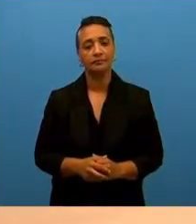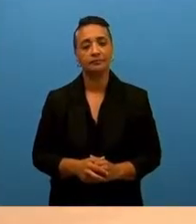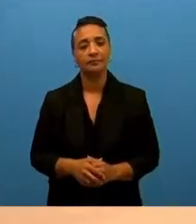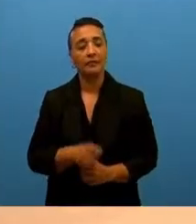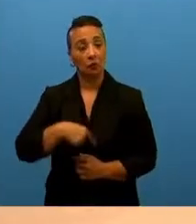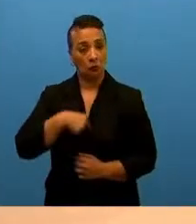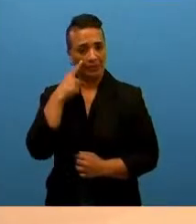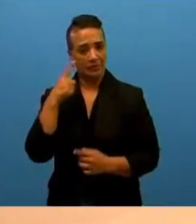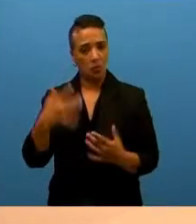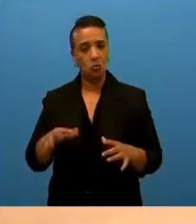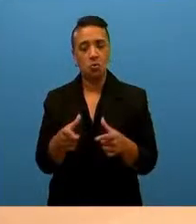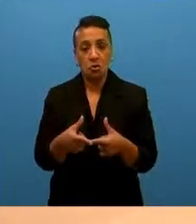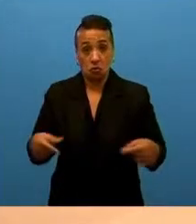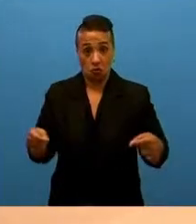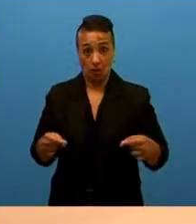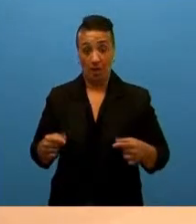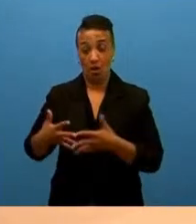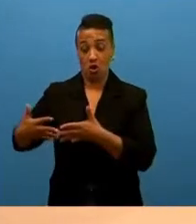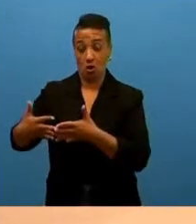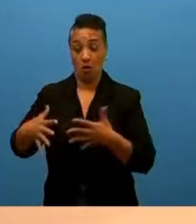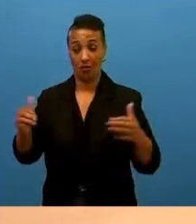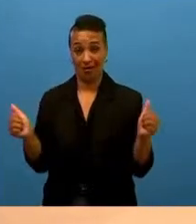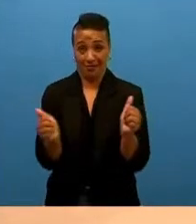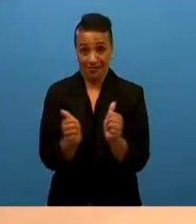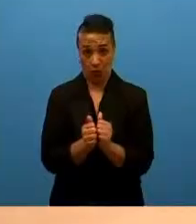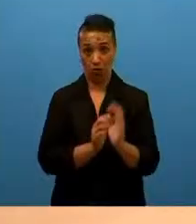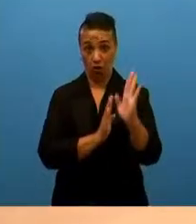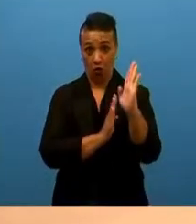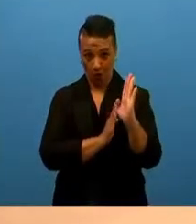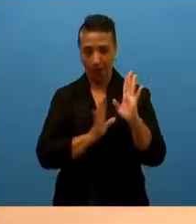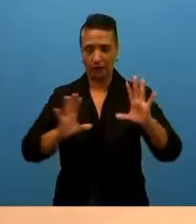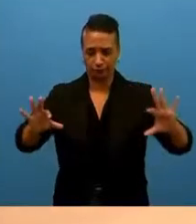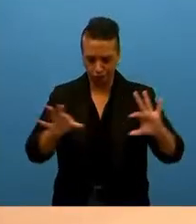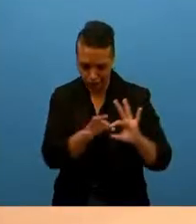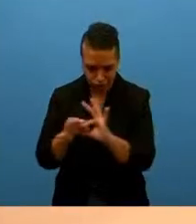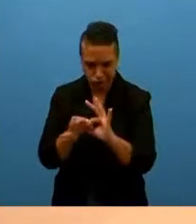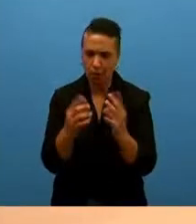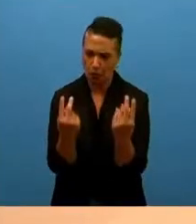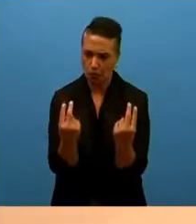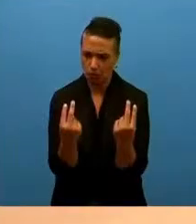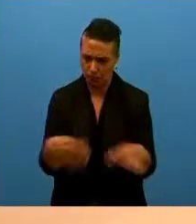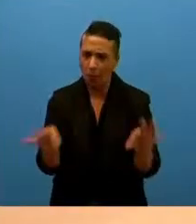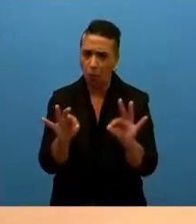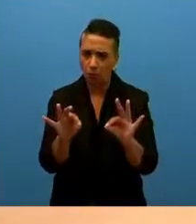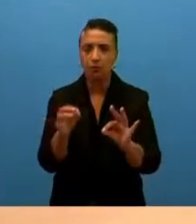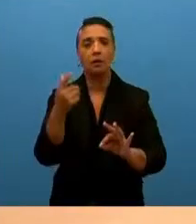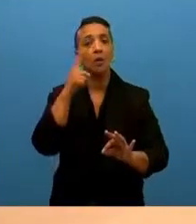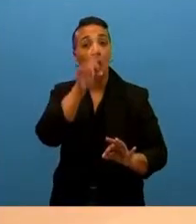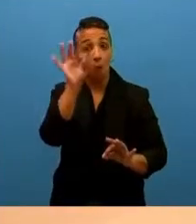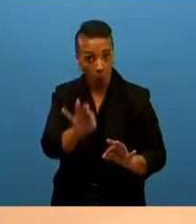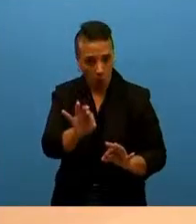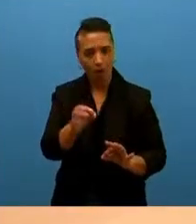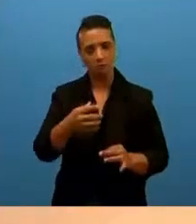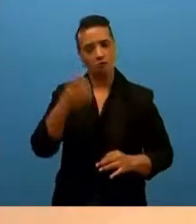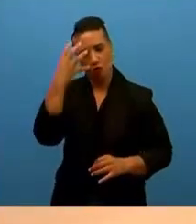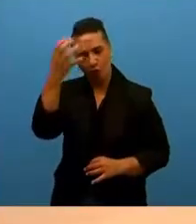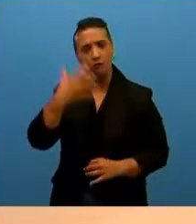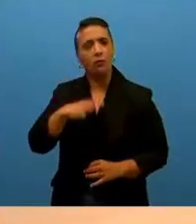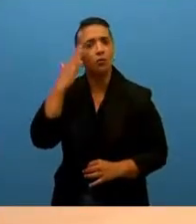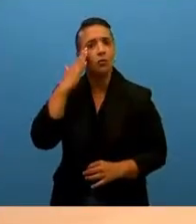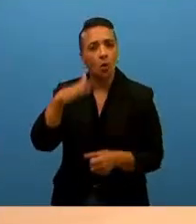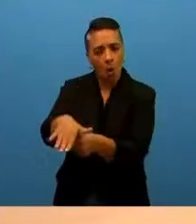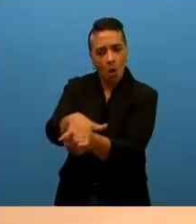for Japan's defense and regional peace and stability. The government recognizes the importance of gaining the understanding of